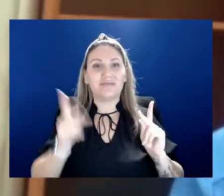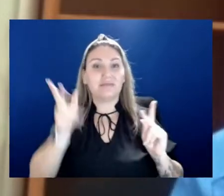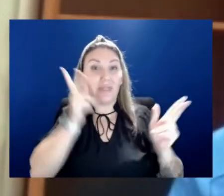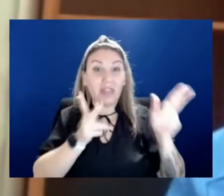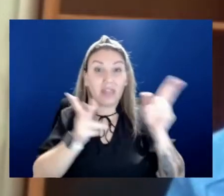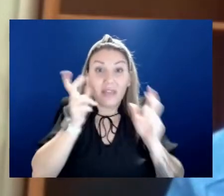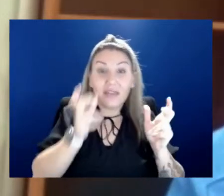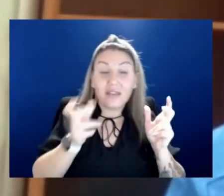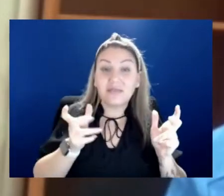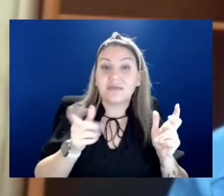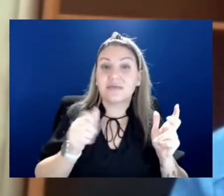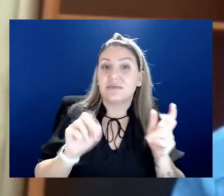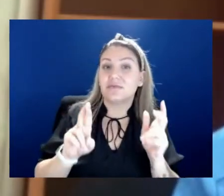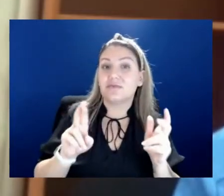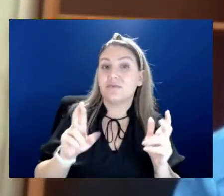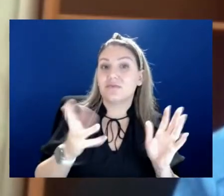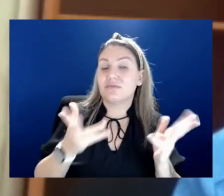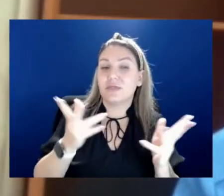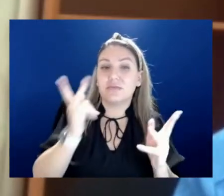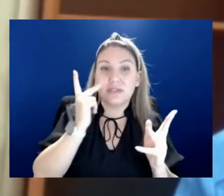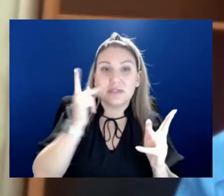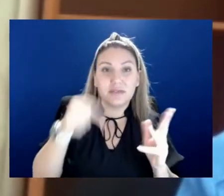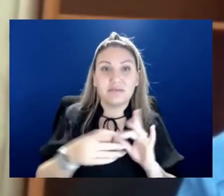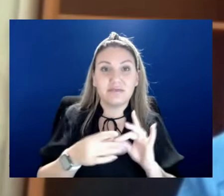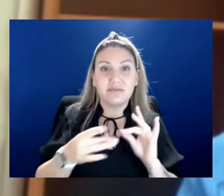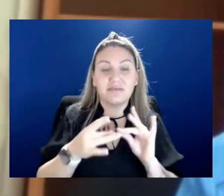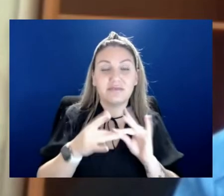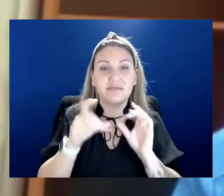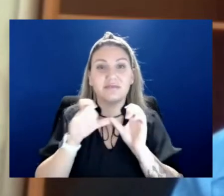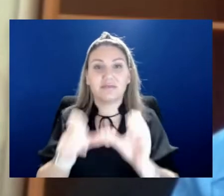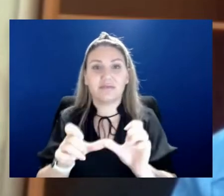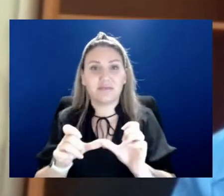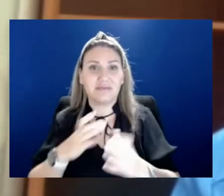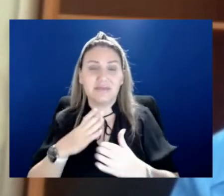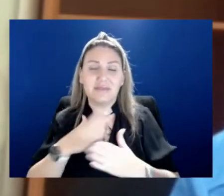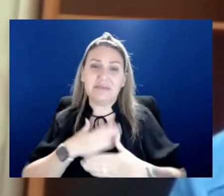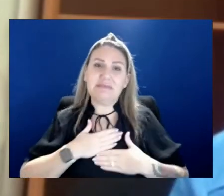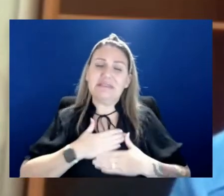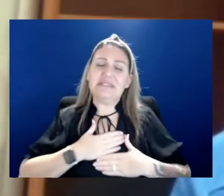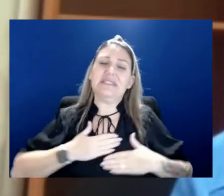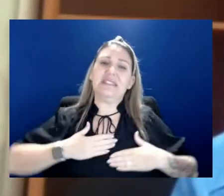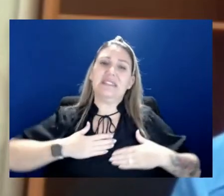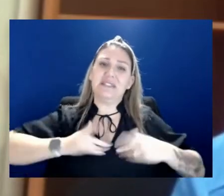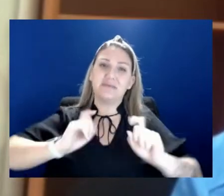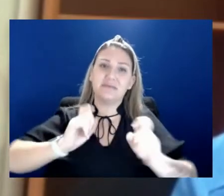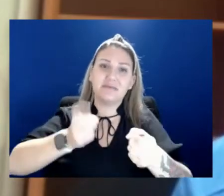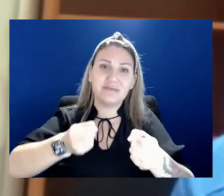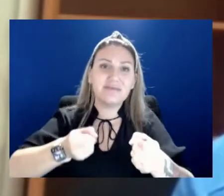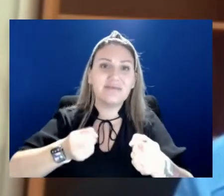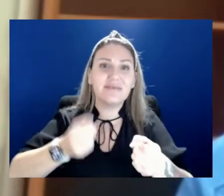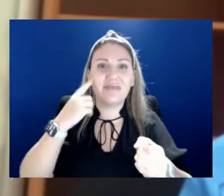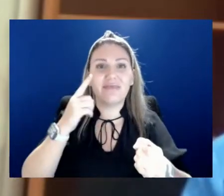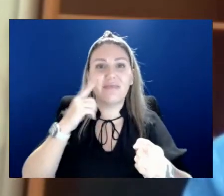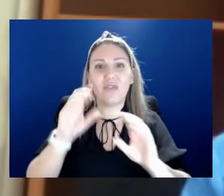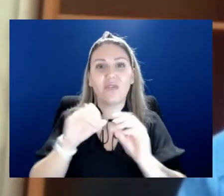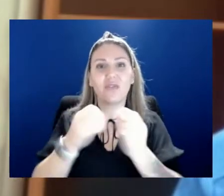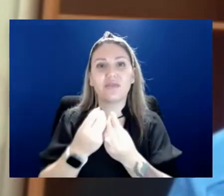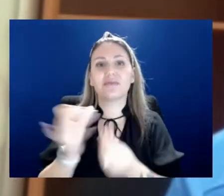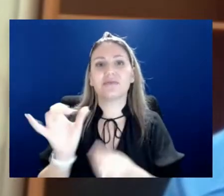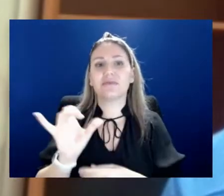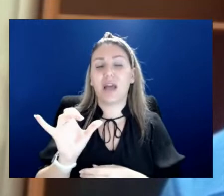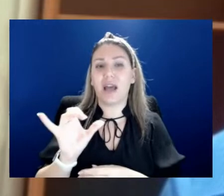or that might see this message to continue to be generous in donating to organizations like Global Care Force,